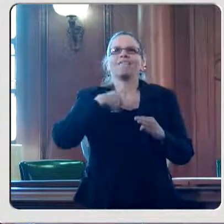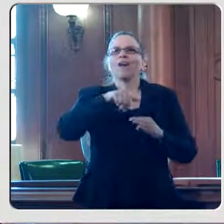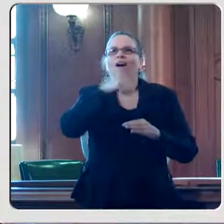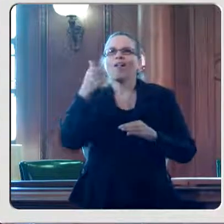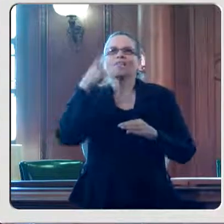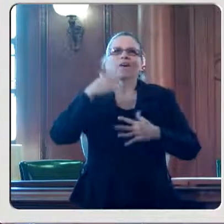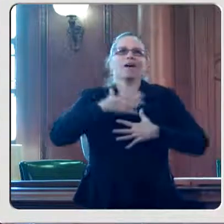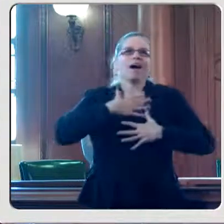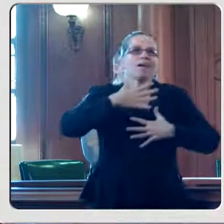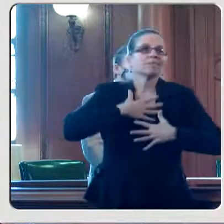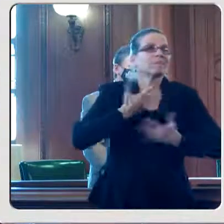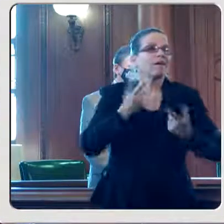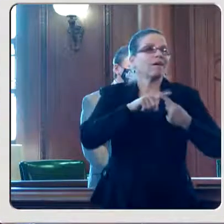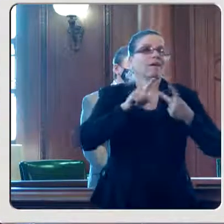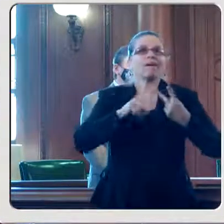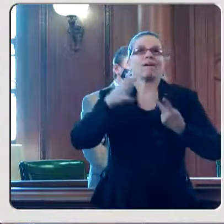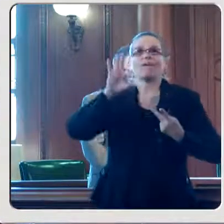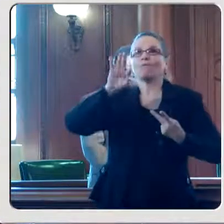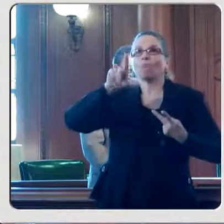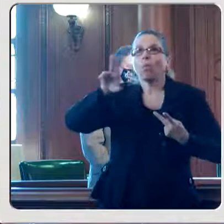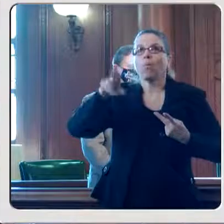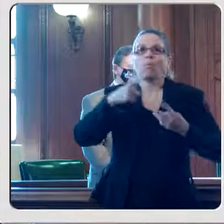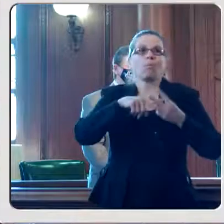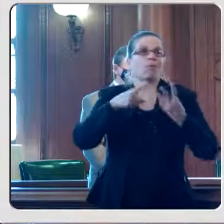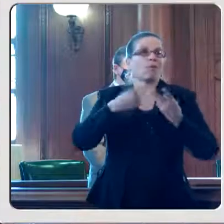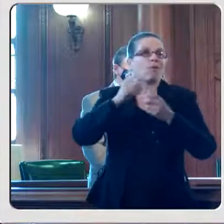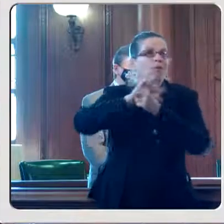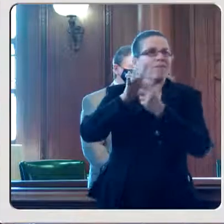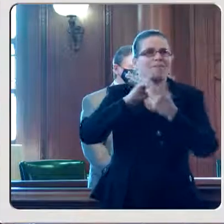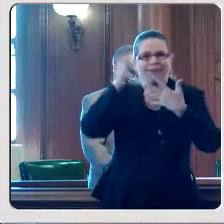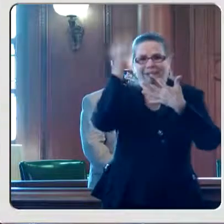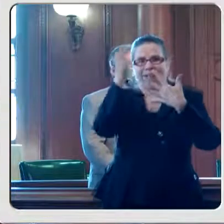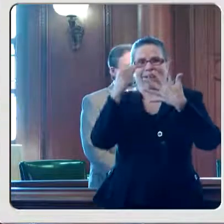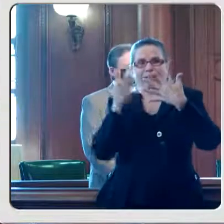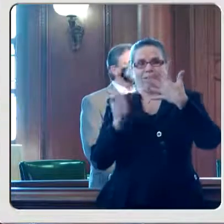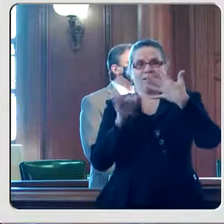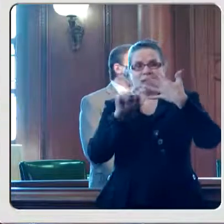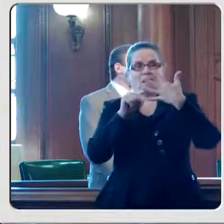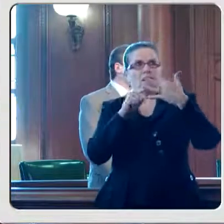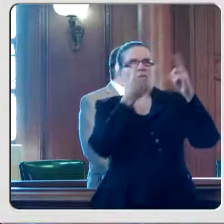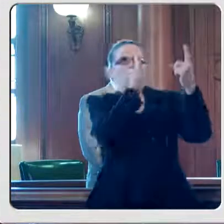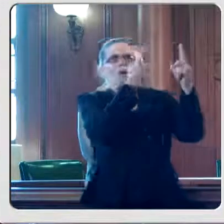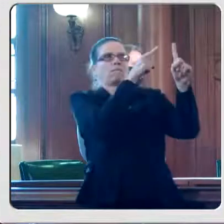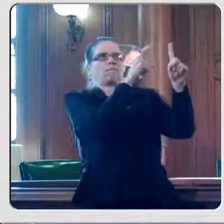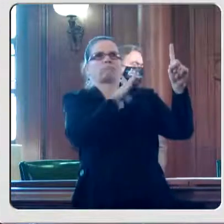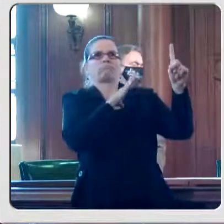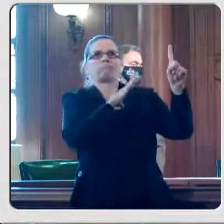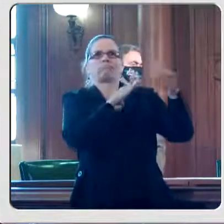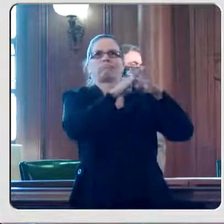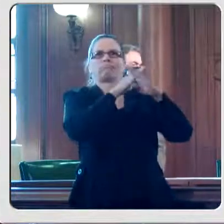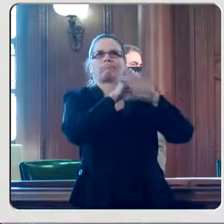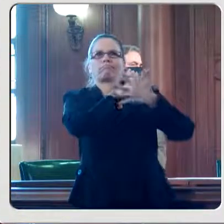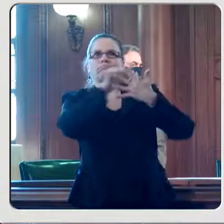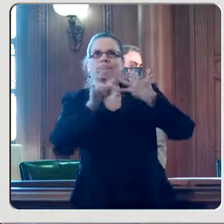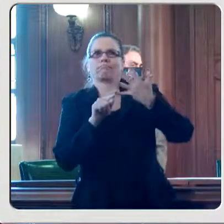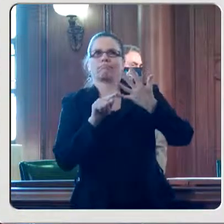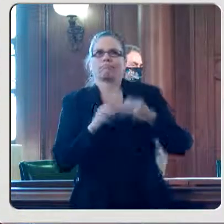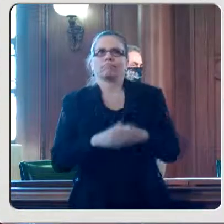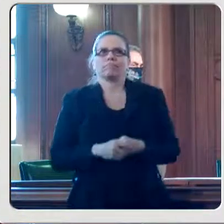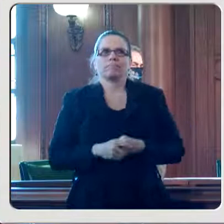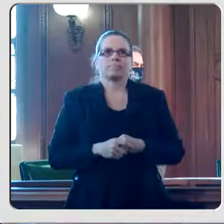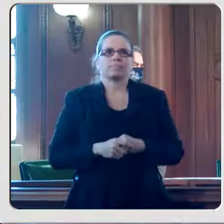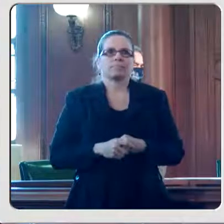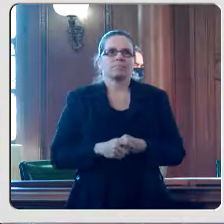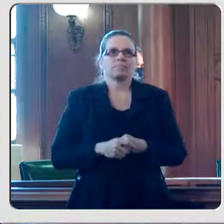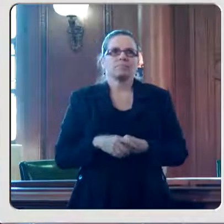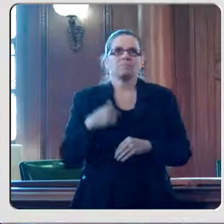so on. So that work is coming along very well. And we anticipate that being completed in all of